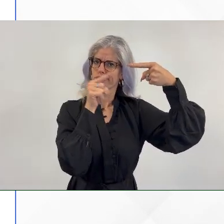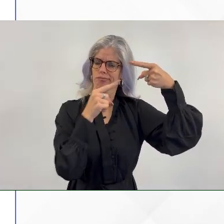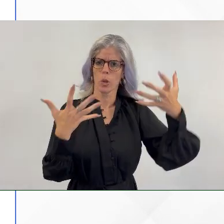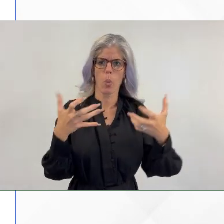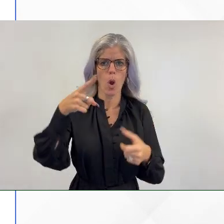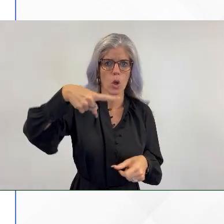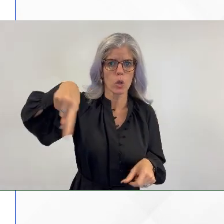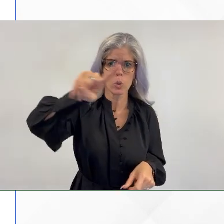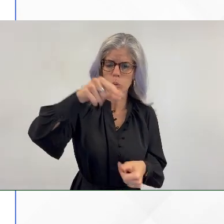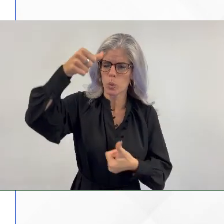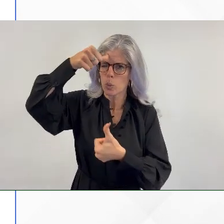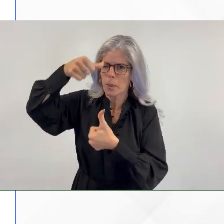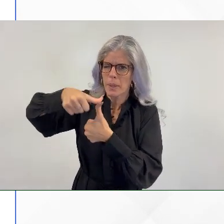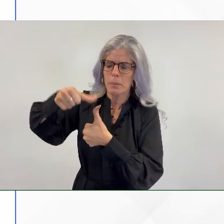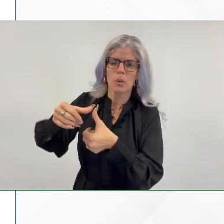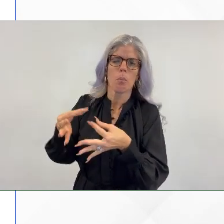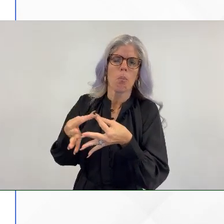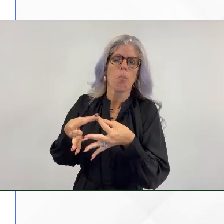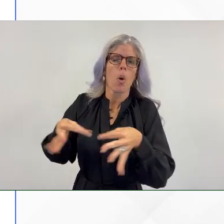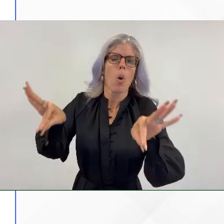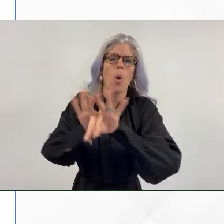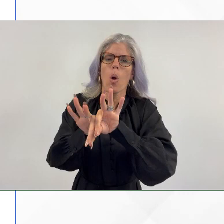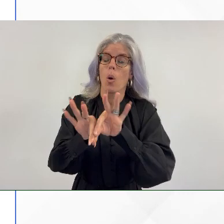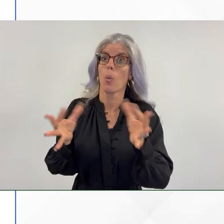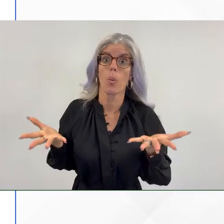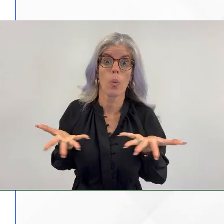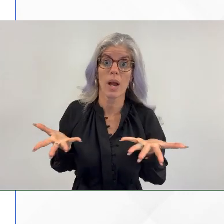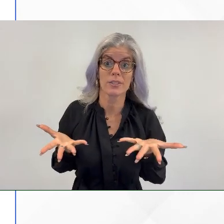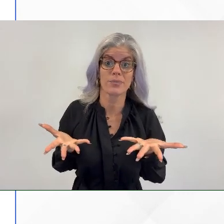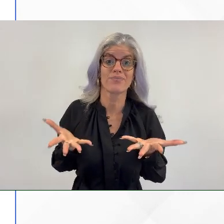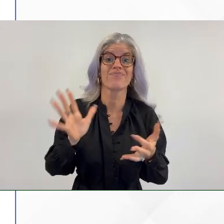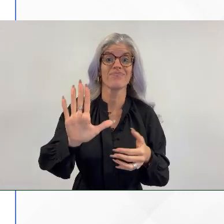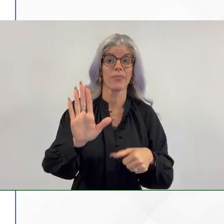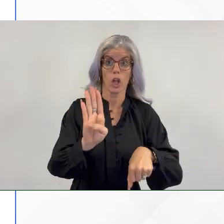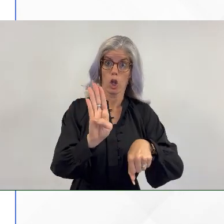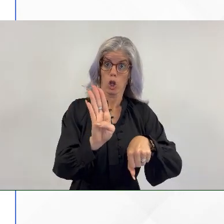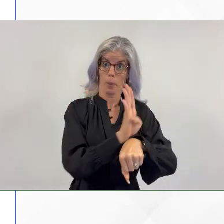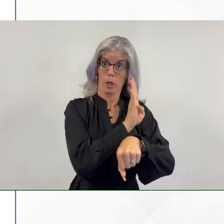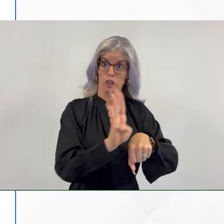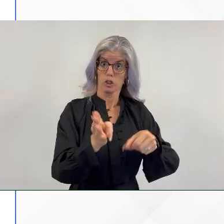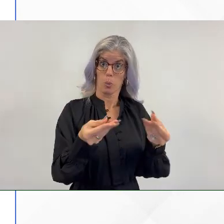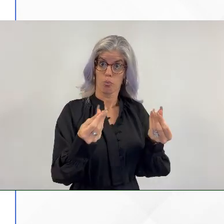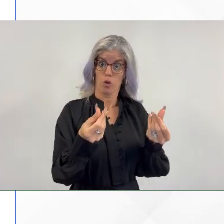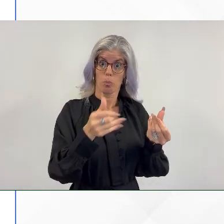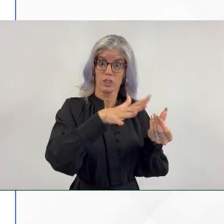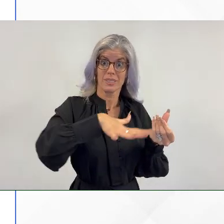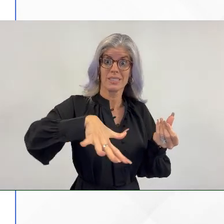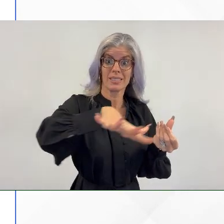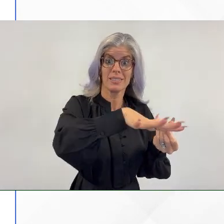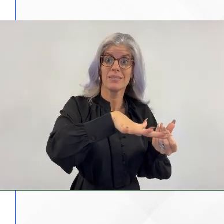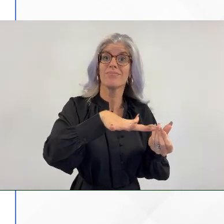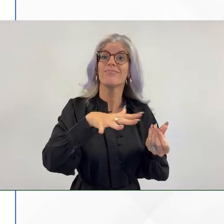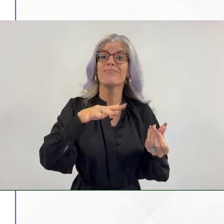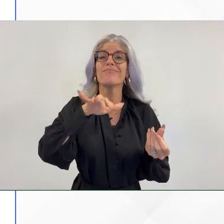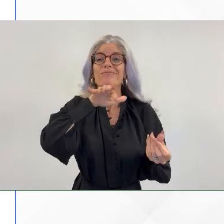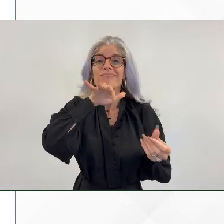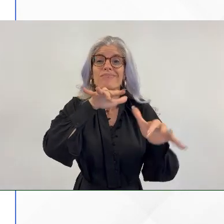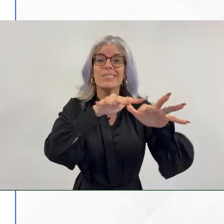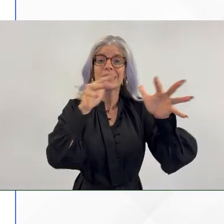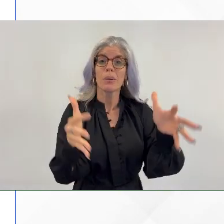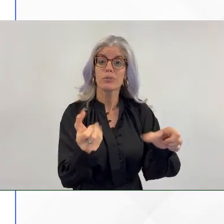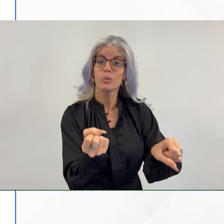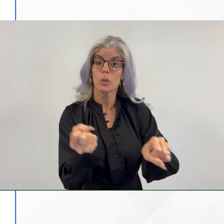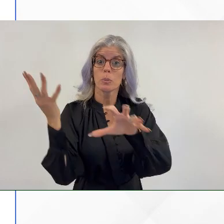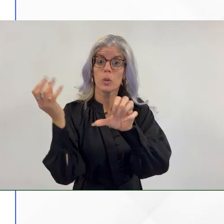commercial property debris removal requires FEMA's pre-approval. Removal of debris from commercial properties,